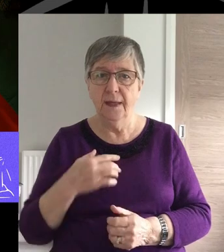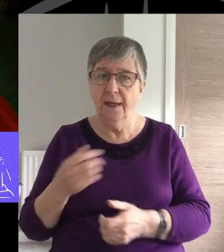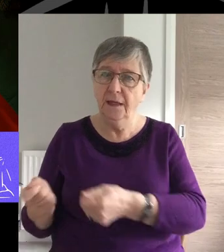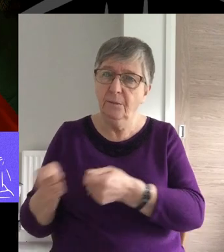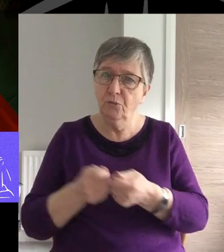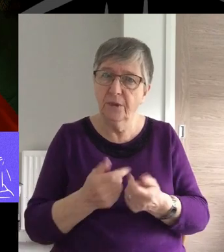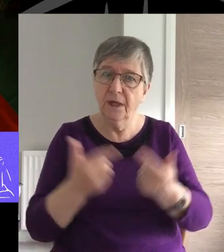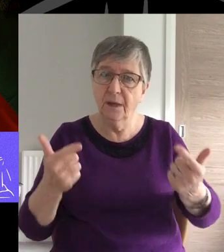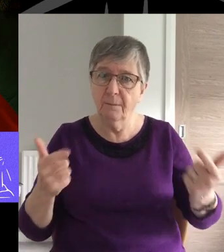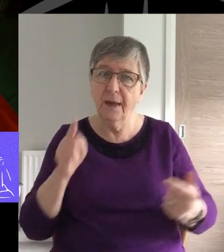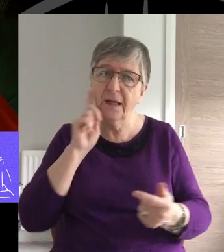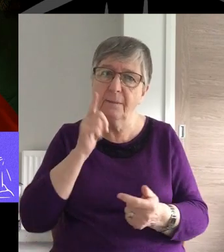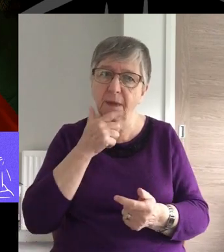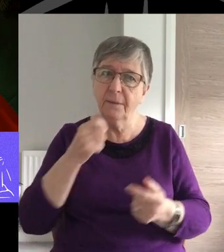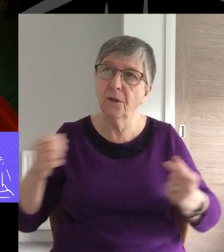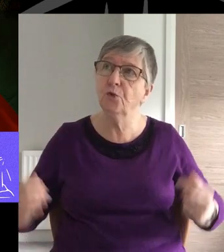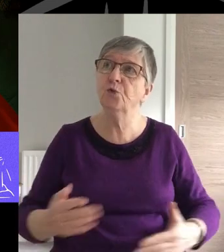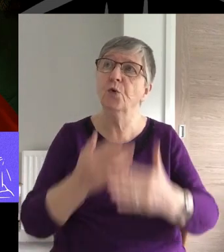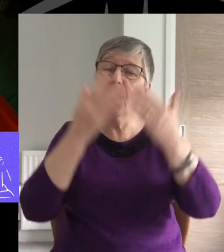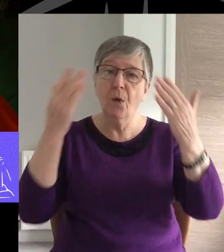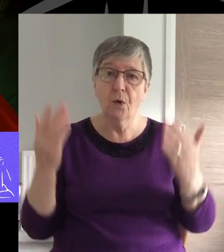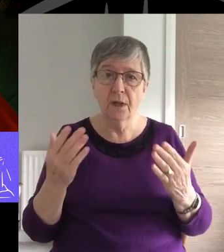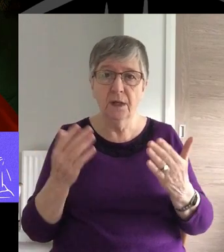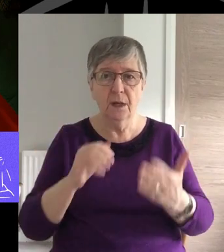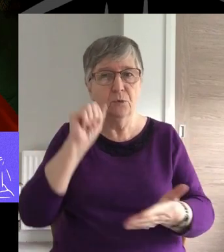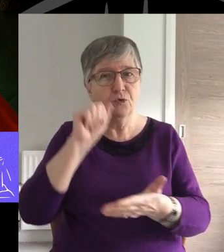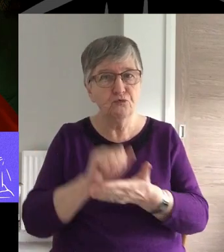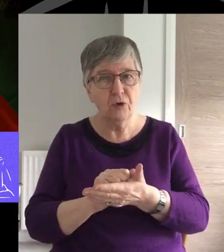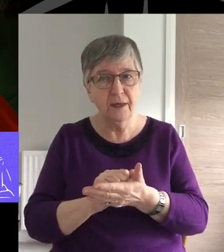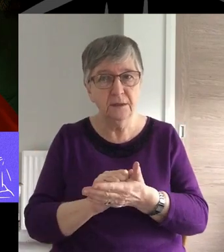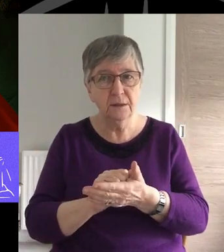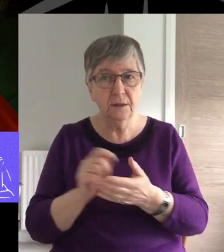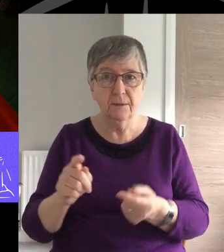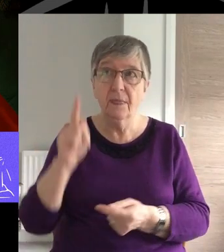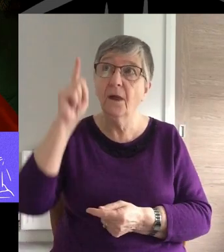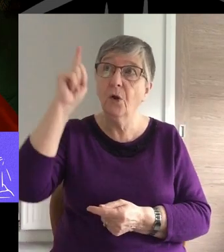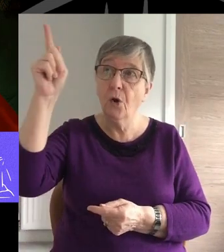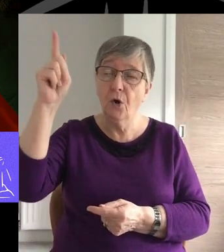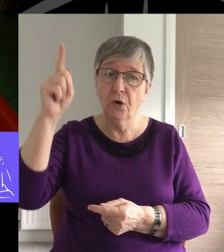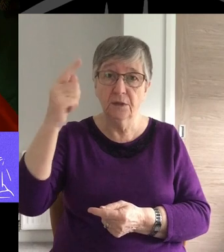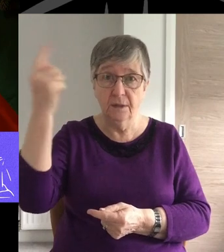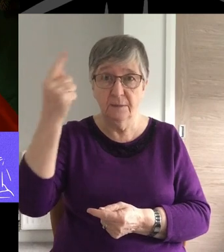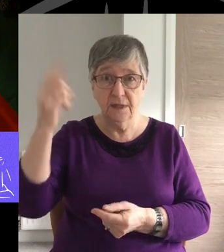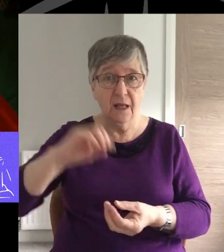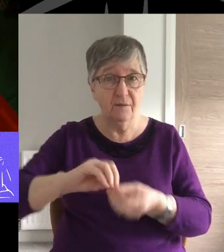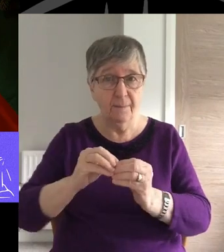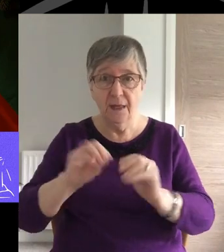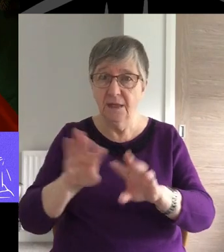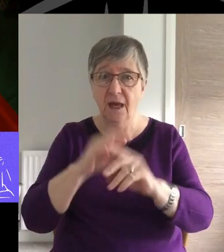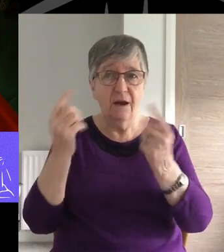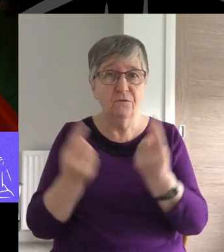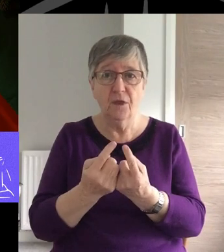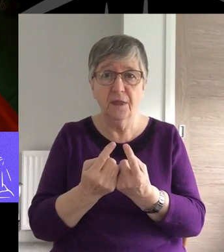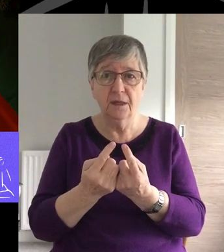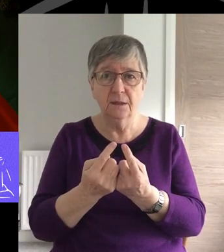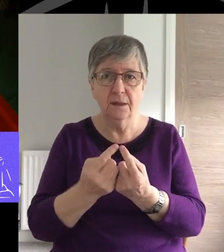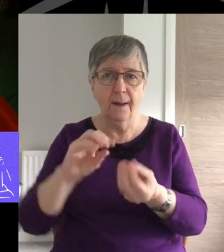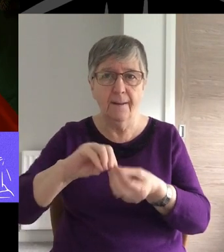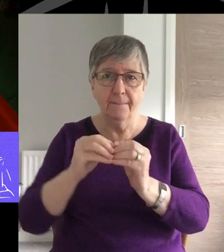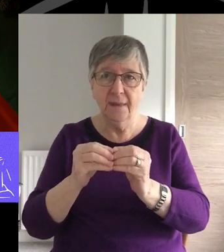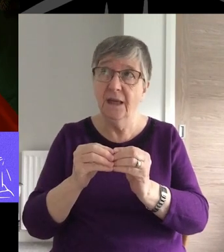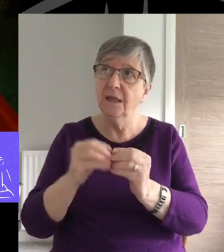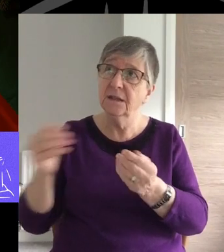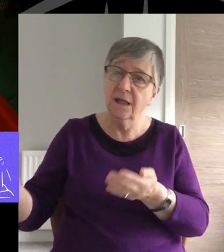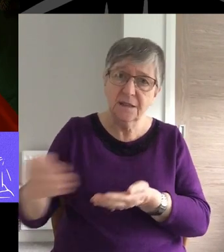In bringing many sons and daughters to glory, it was fitting that God, for whom and through whom everything exists, should make